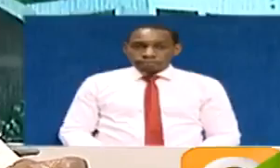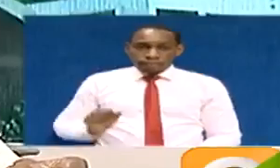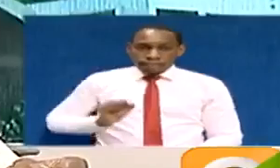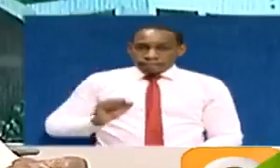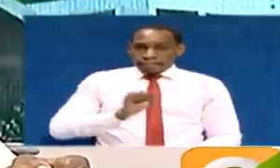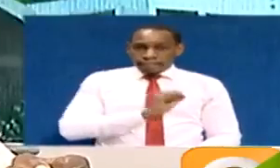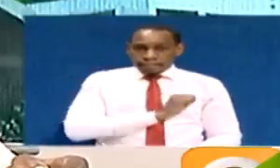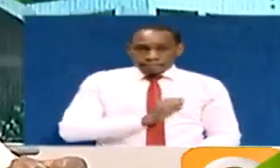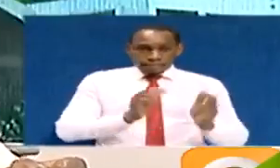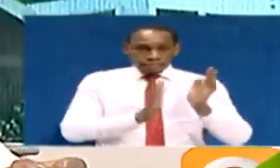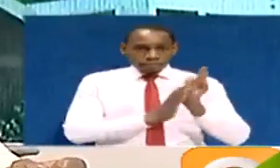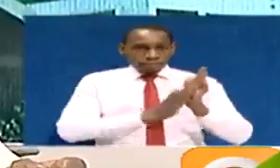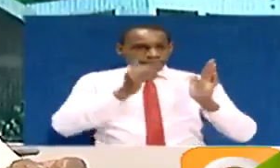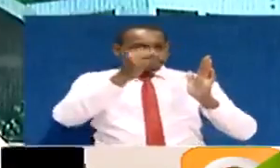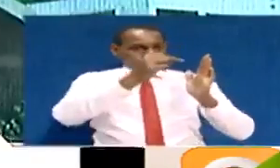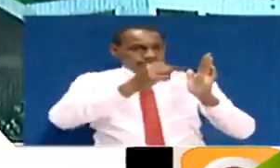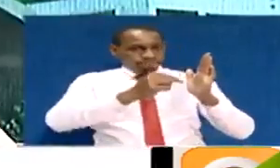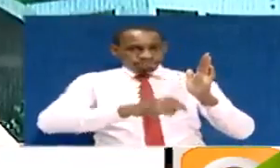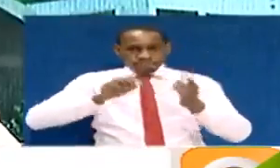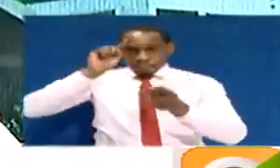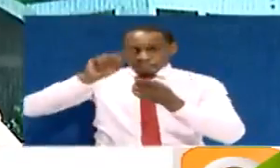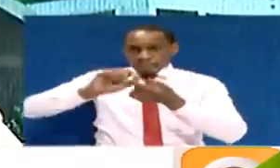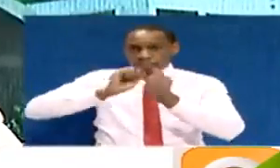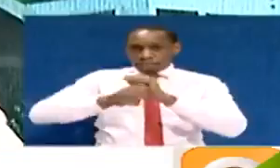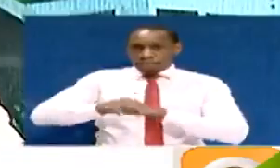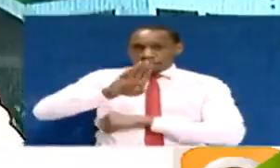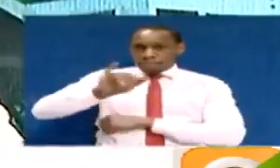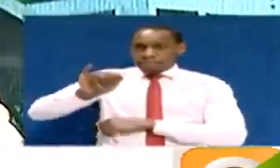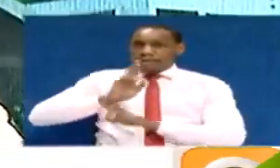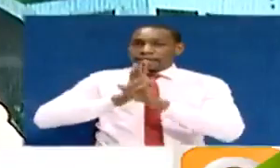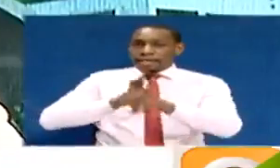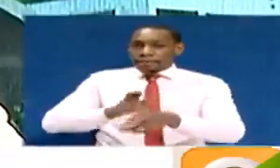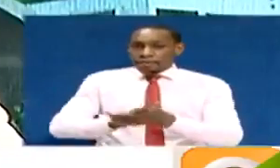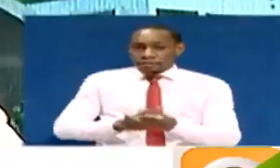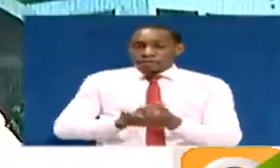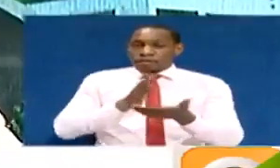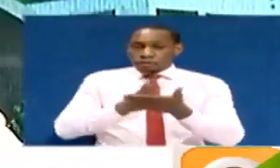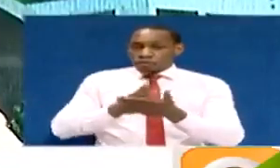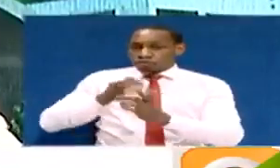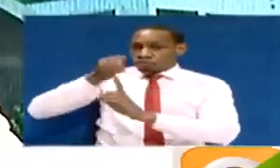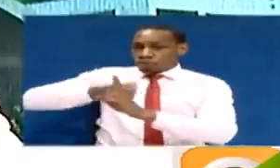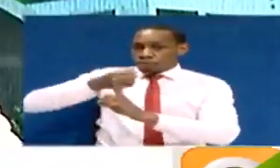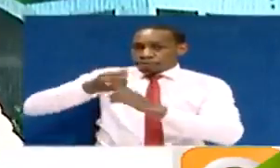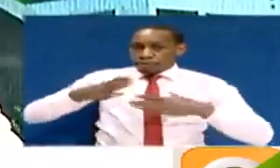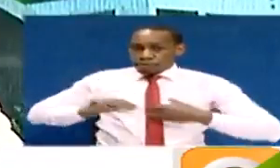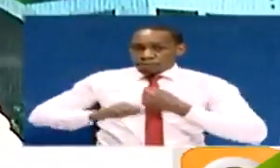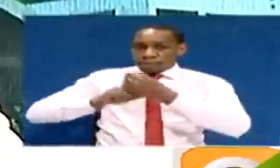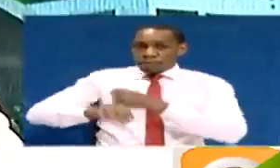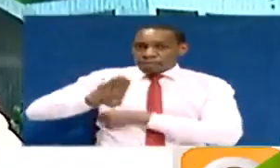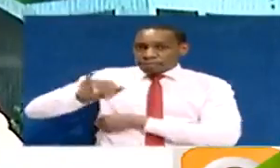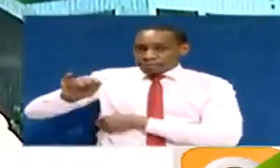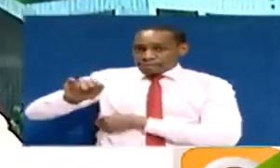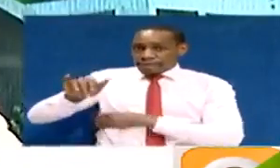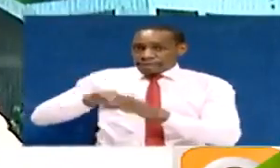Senators have lined up proposals in an attempt to amend the BBI report. This despite a push by pro-BBI